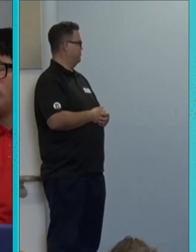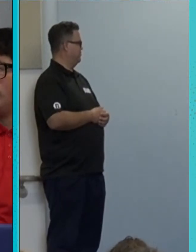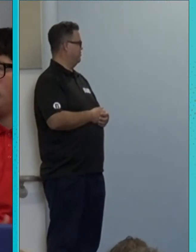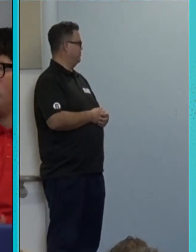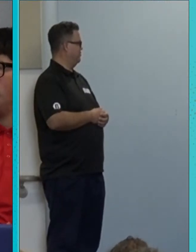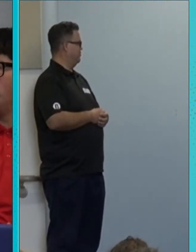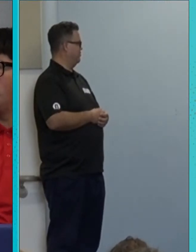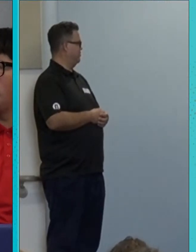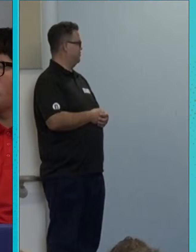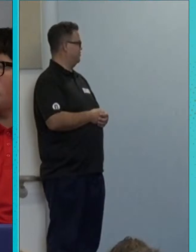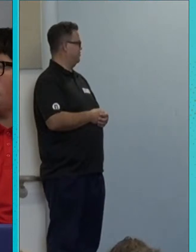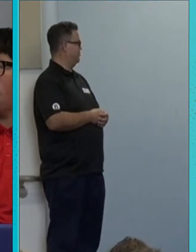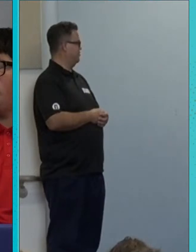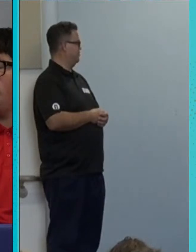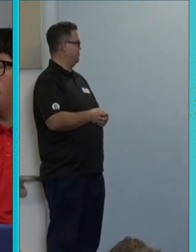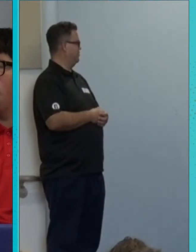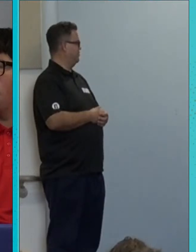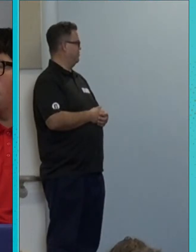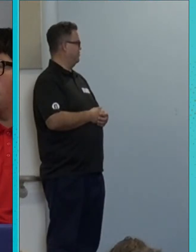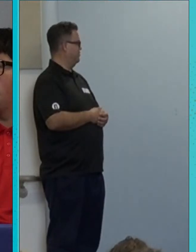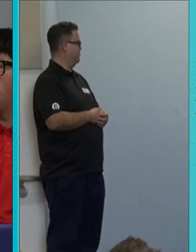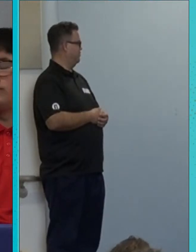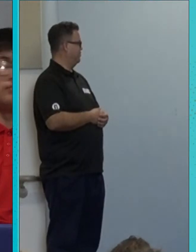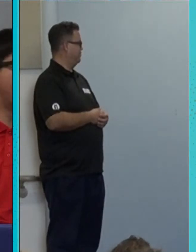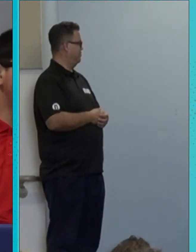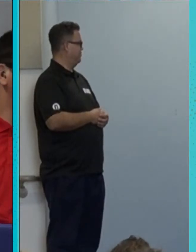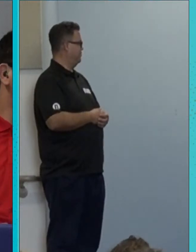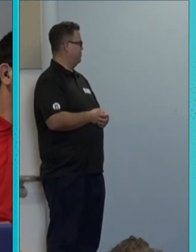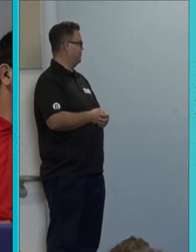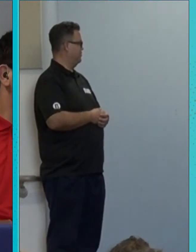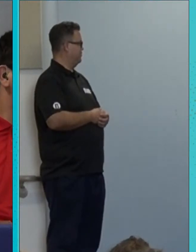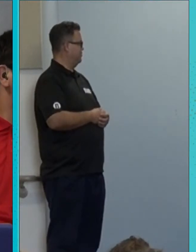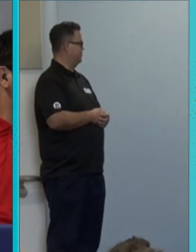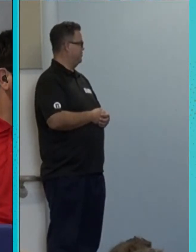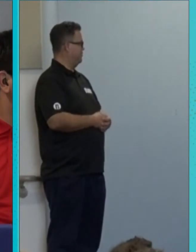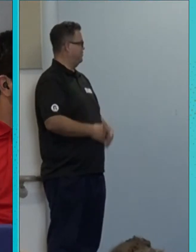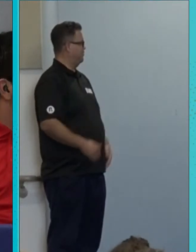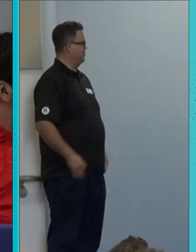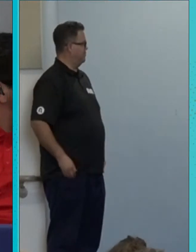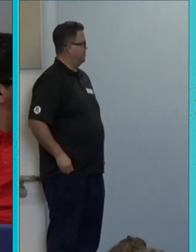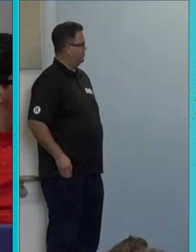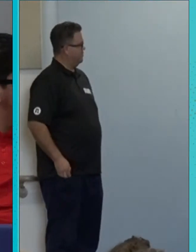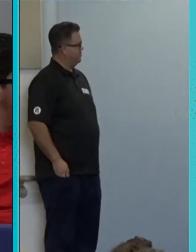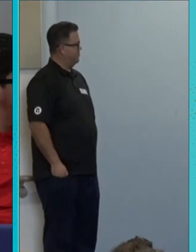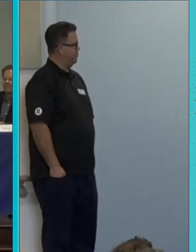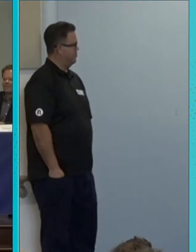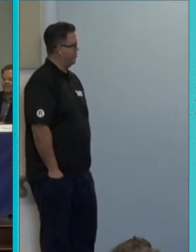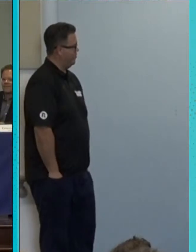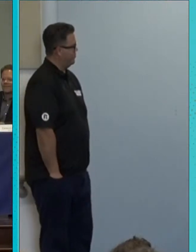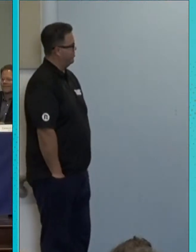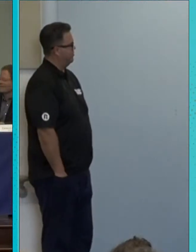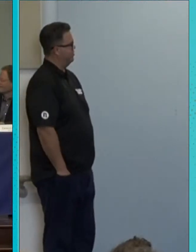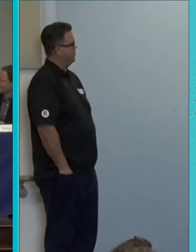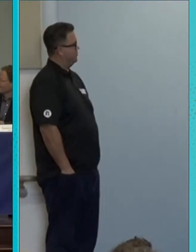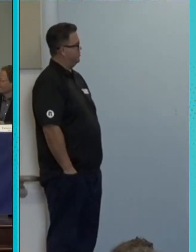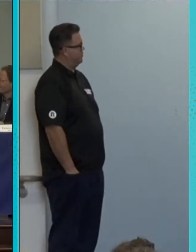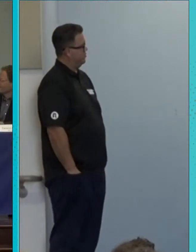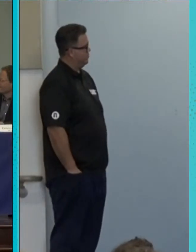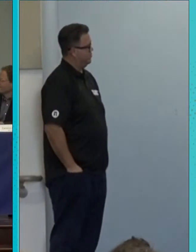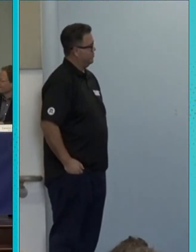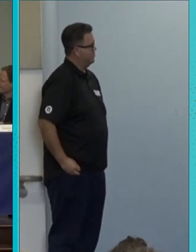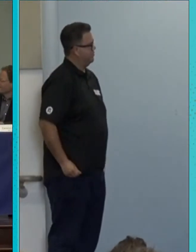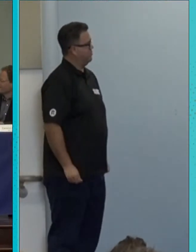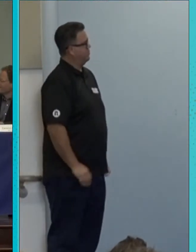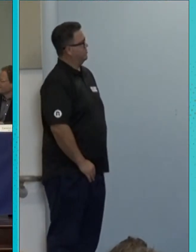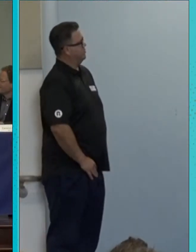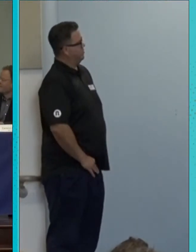we finally got the win in the end, and it was a pretty big experience for us. And this is Keith. Yeah, I just wanted to add, we were all hurrying to get back to the ferry, so